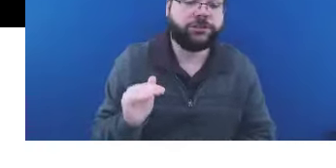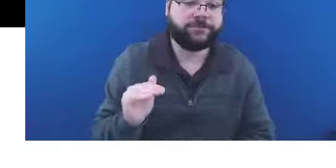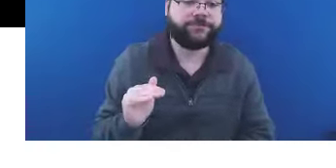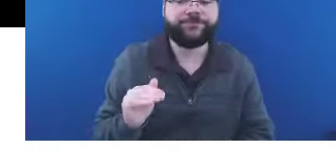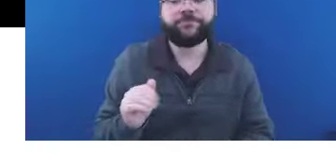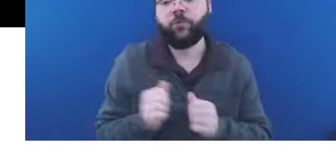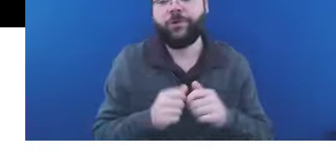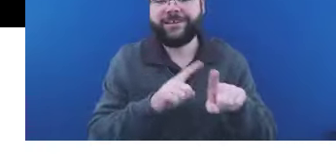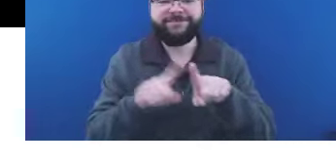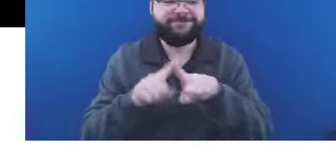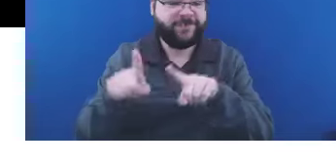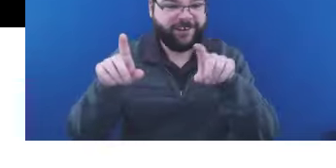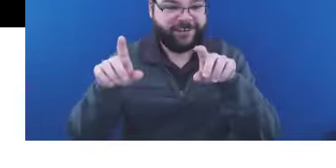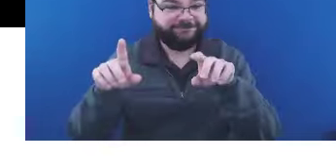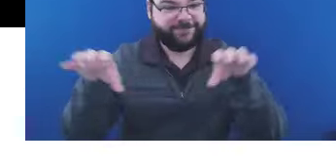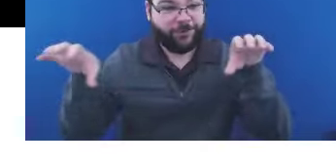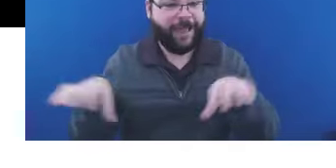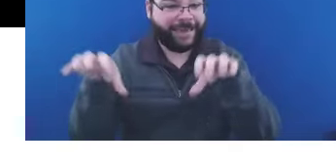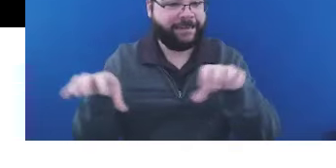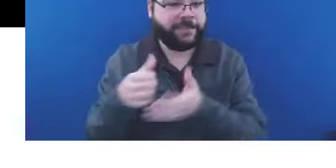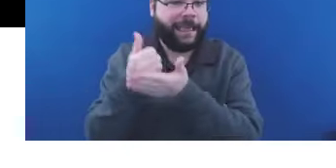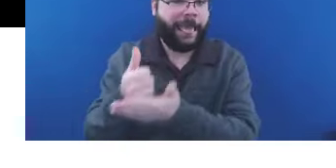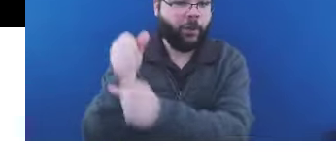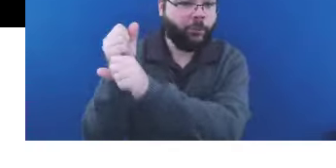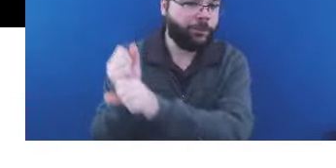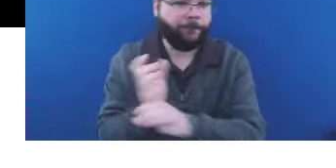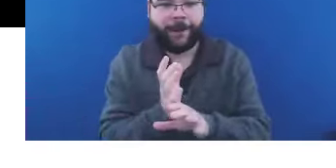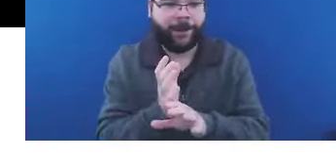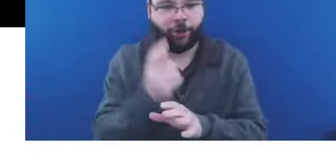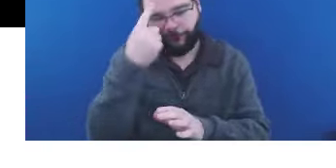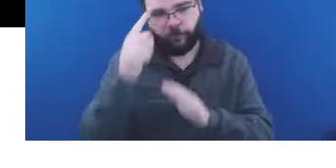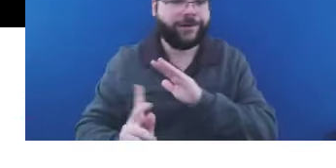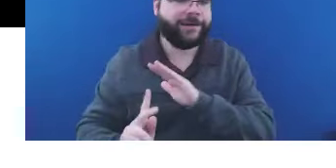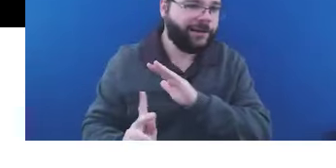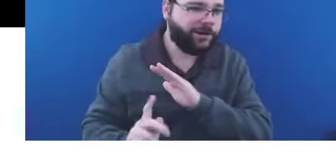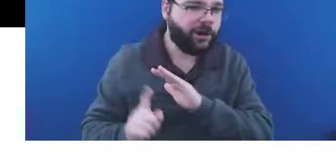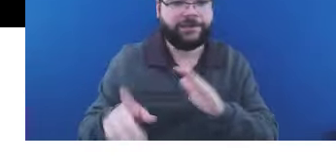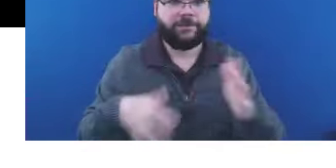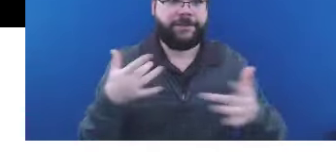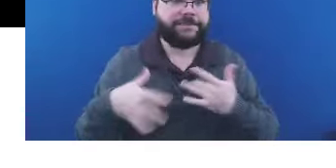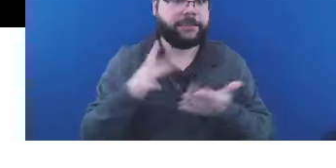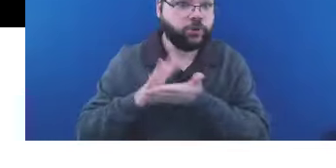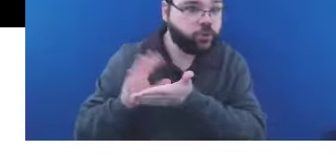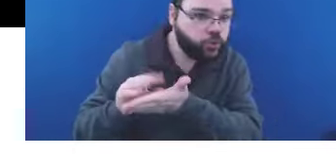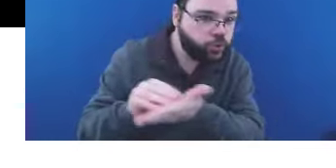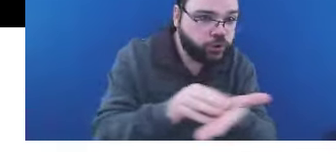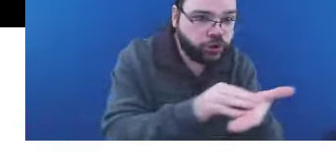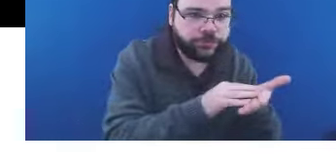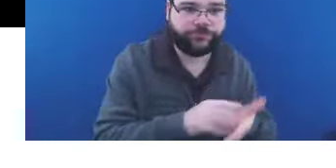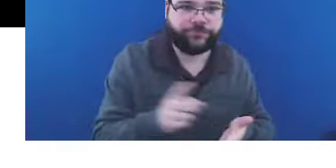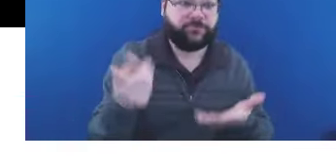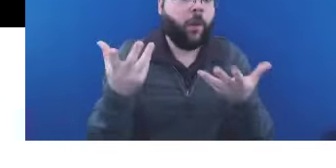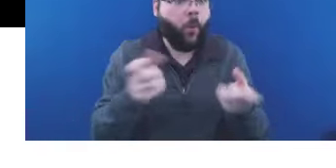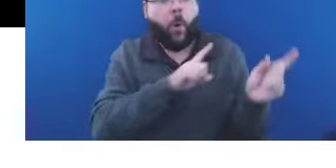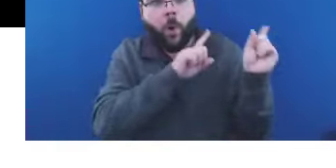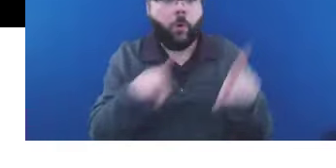with activities that prepares them for kindergarten. They're excited to learn and they want to go to